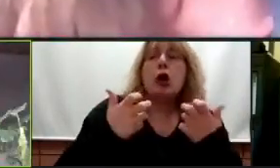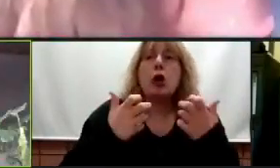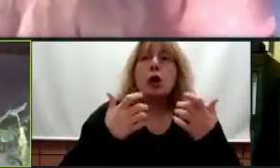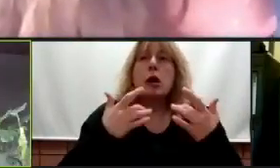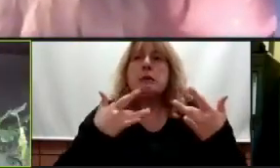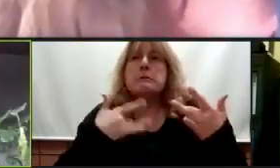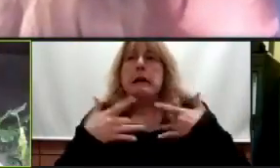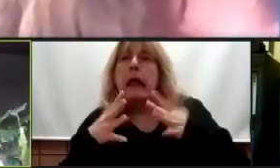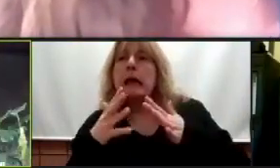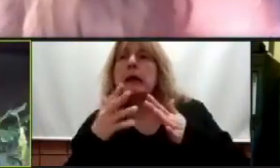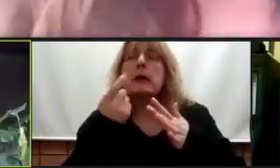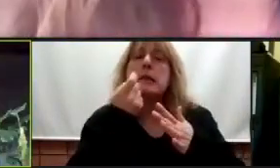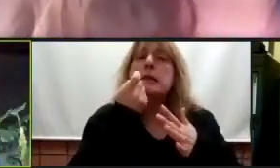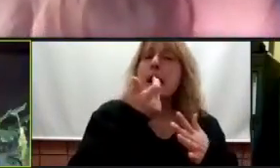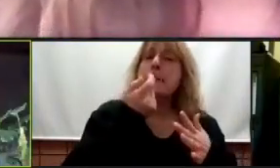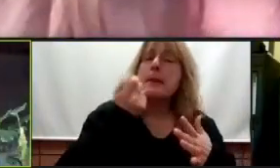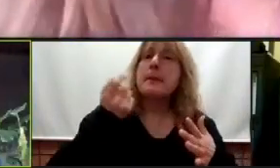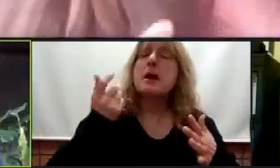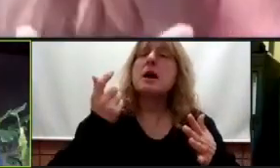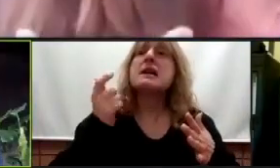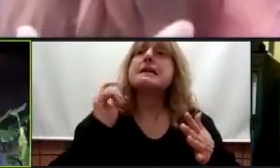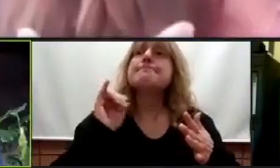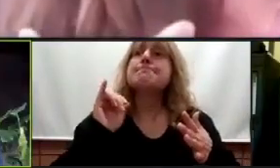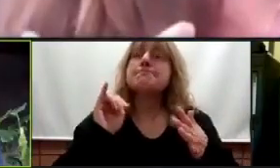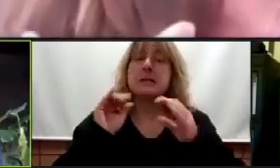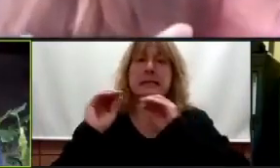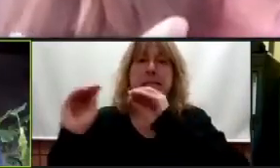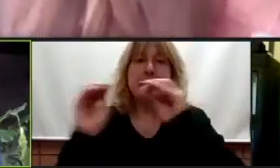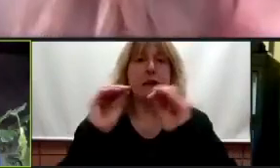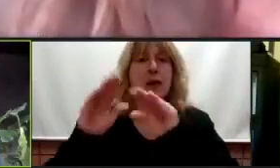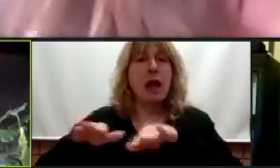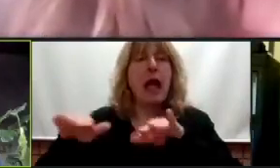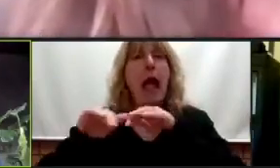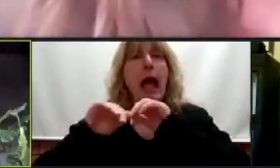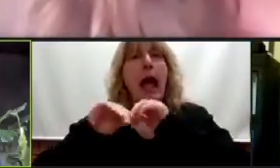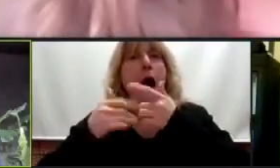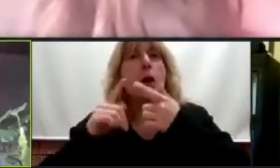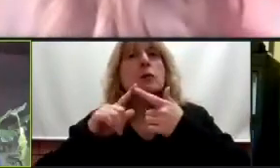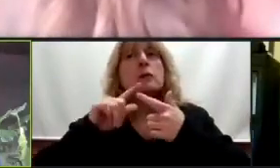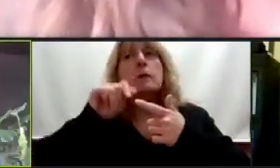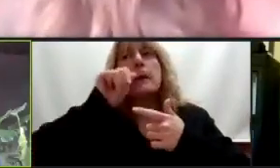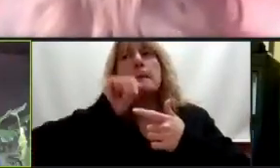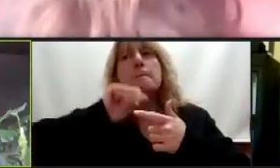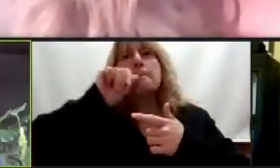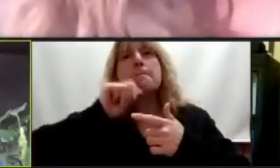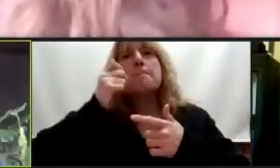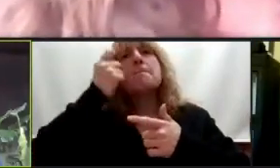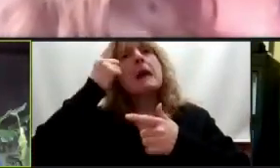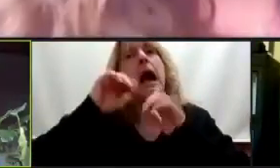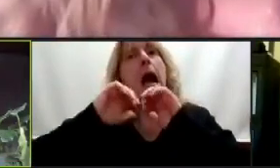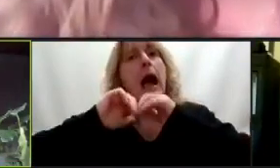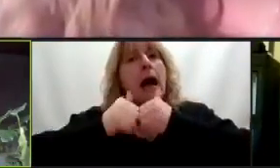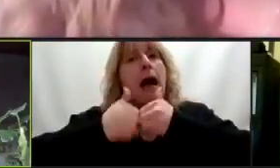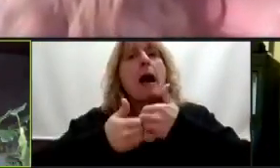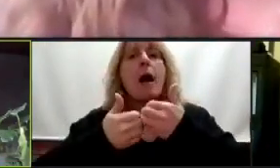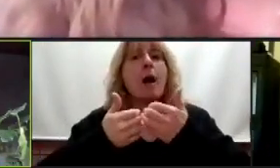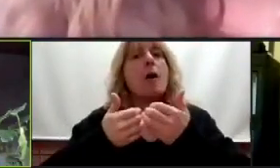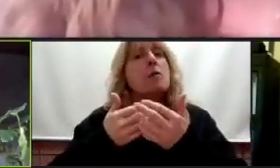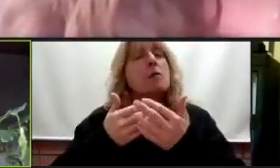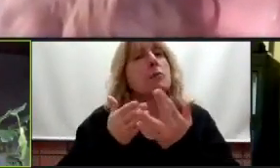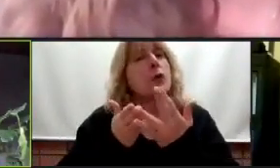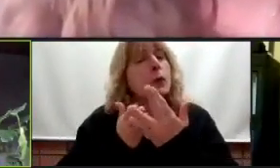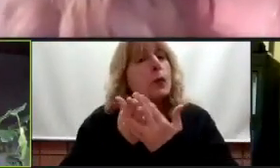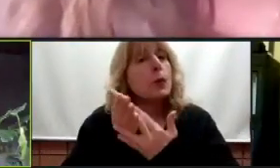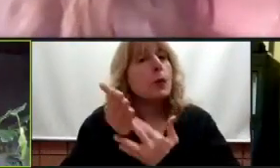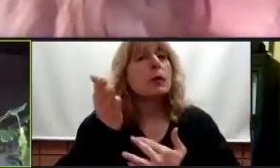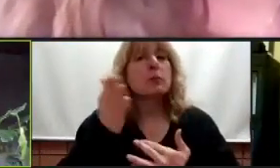teaches kids some coping tools and adults. My kids and I, we read it together. And so I think having the conversation